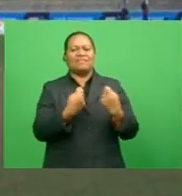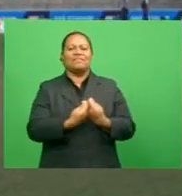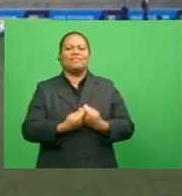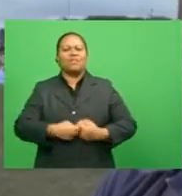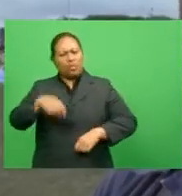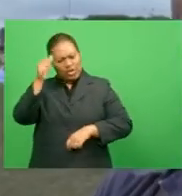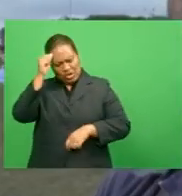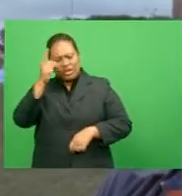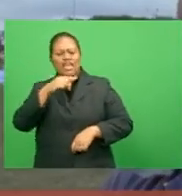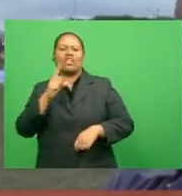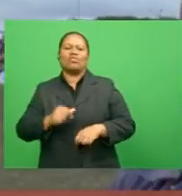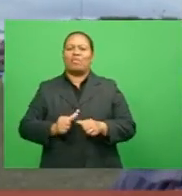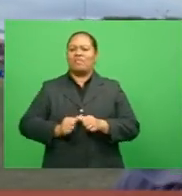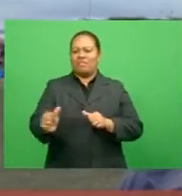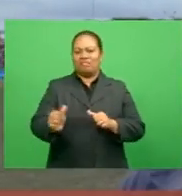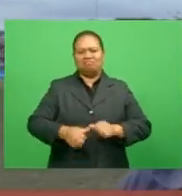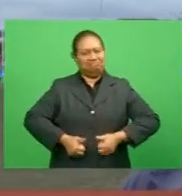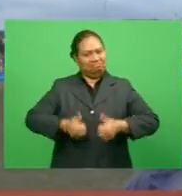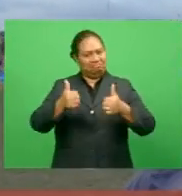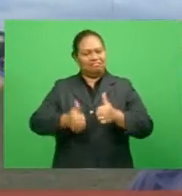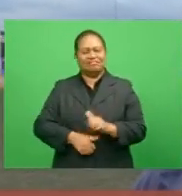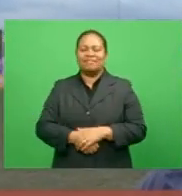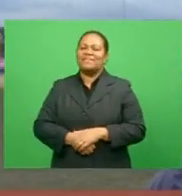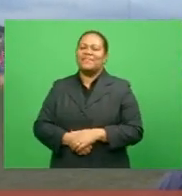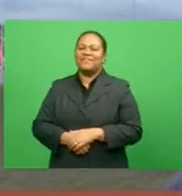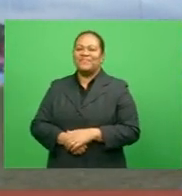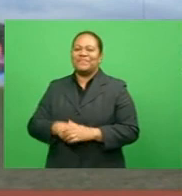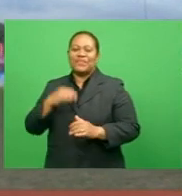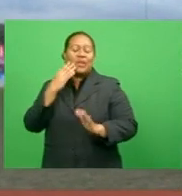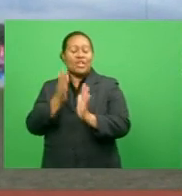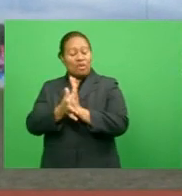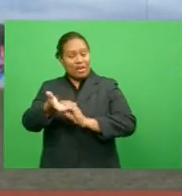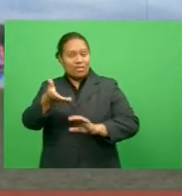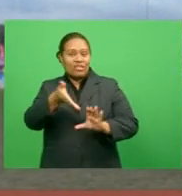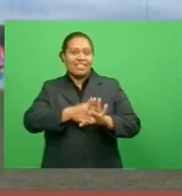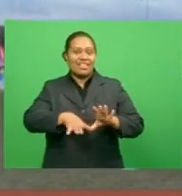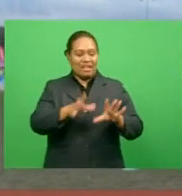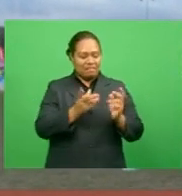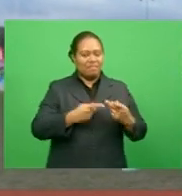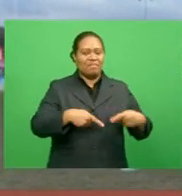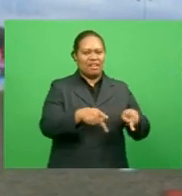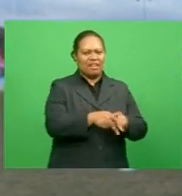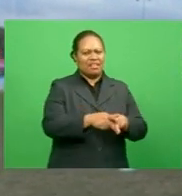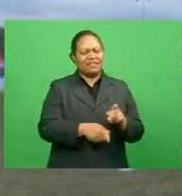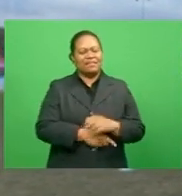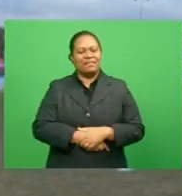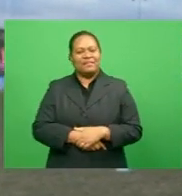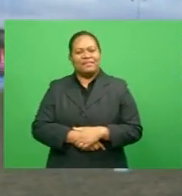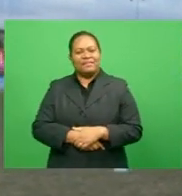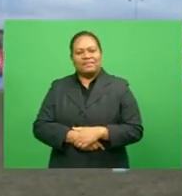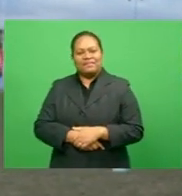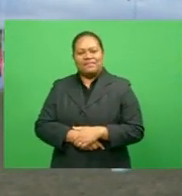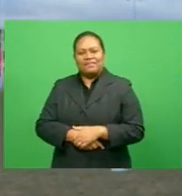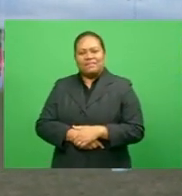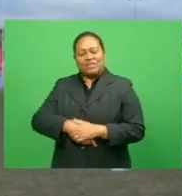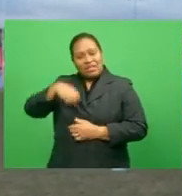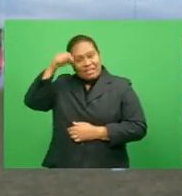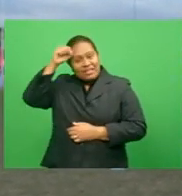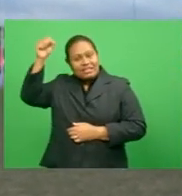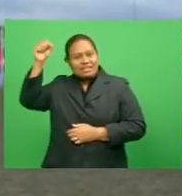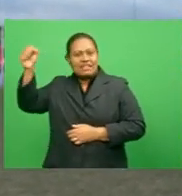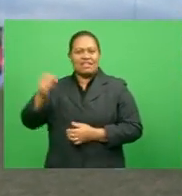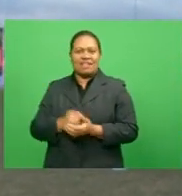good. So first their performance was bad, and when we went back to the camp, and I think so we regrouped well. The senior players stood